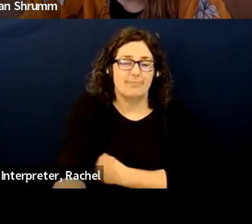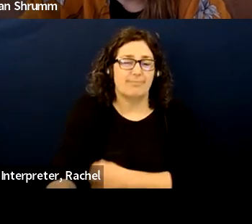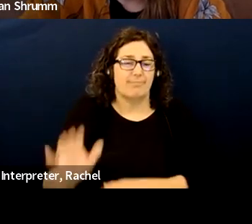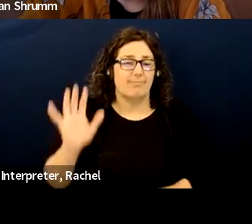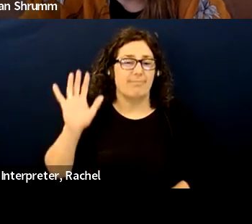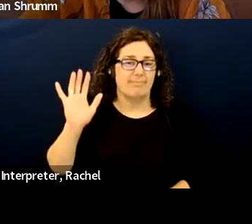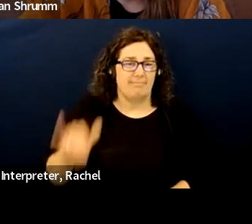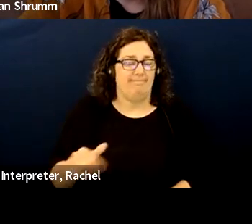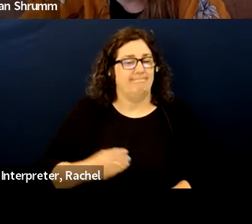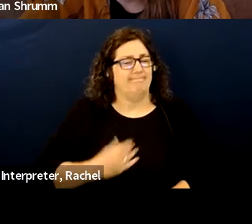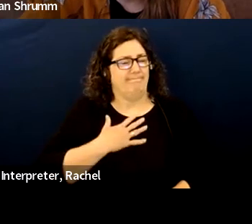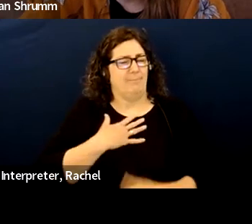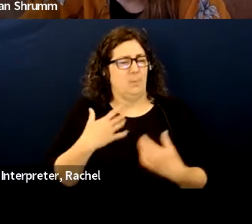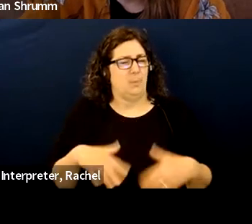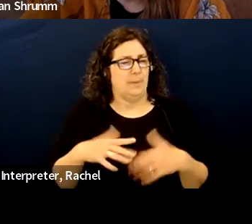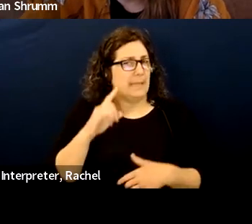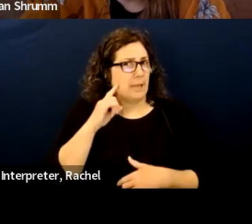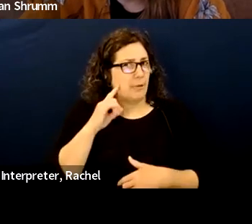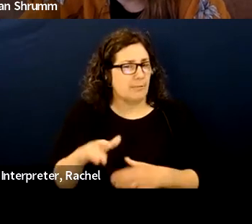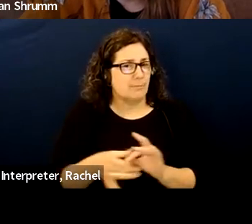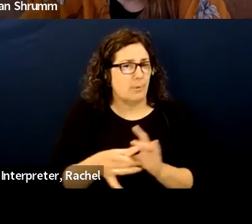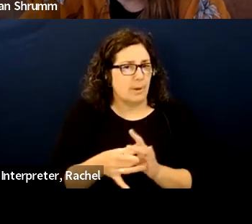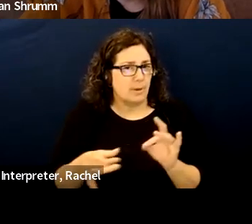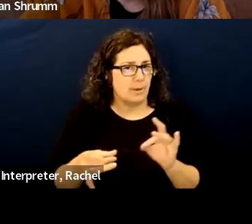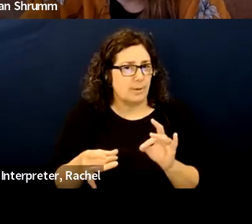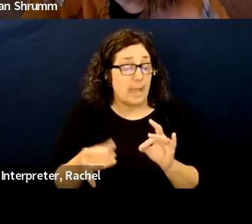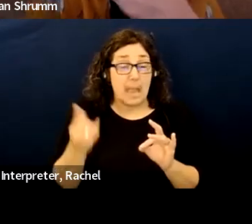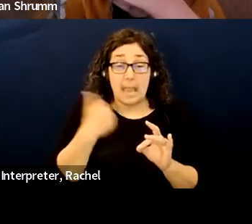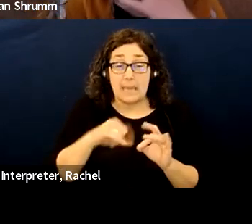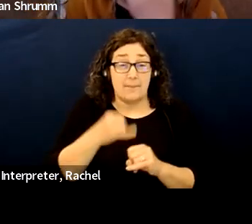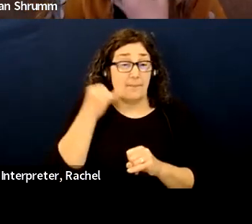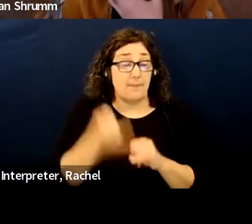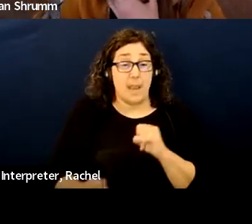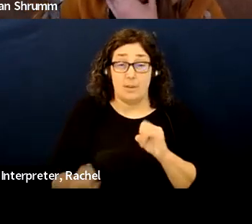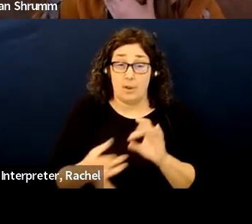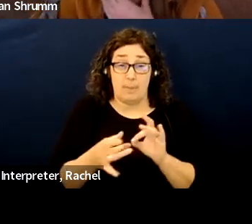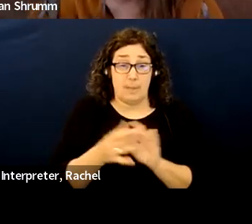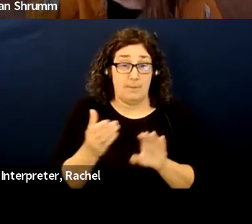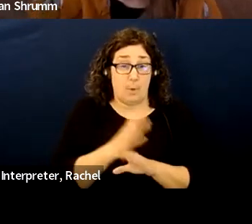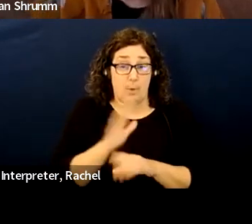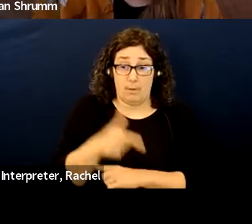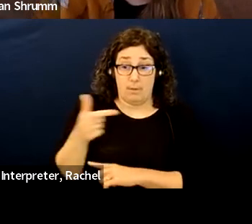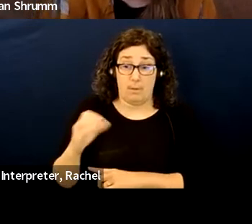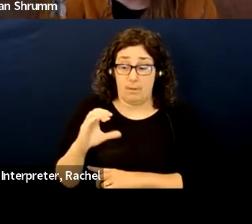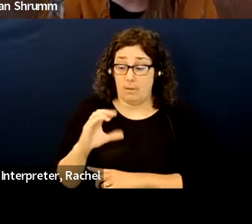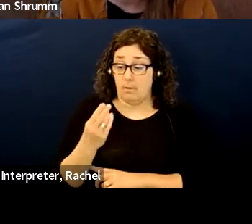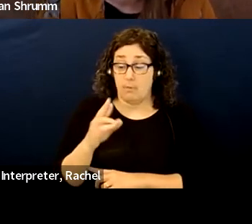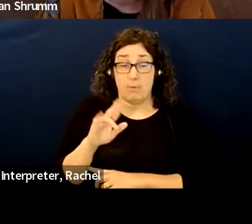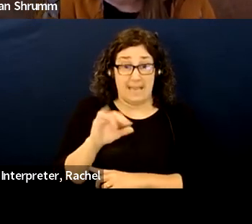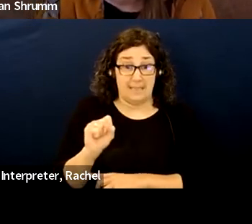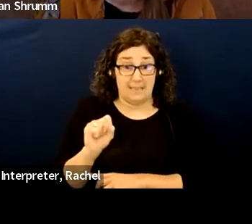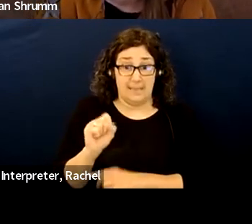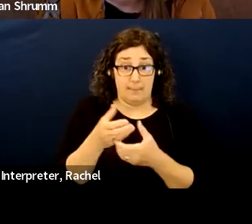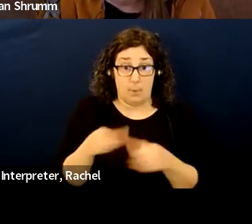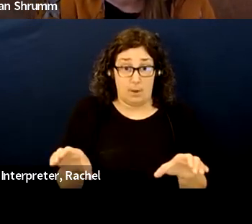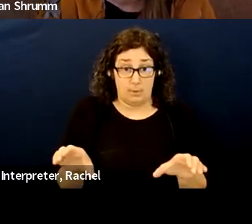It's quite inspiring to hear that. Any final last words before I pass it over to Cris and then we go into breakout